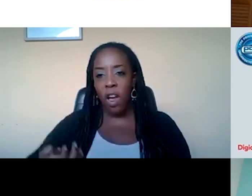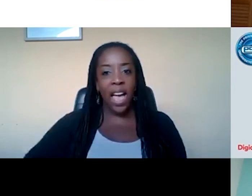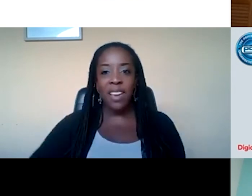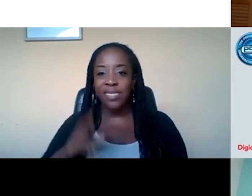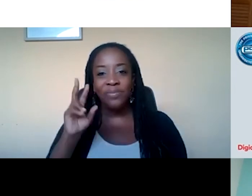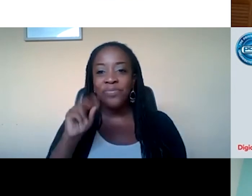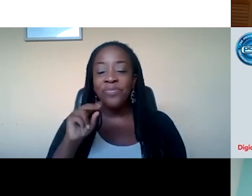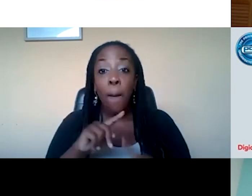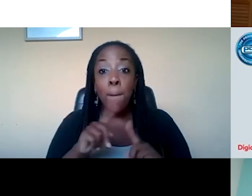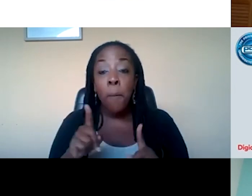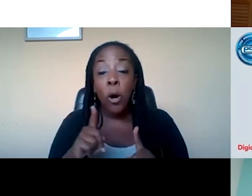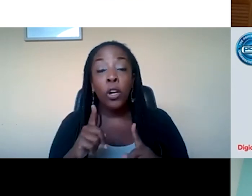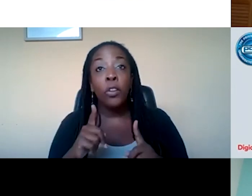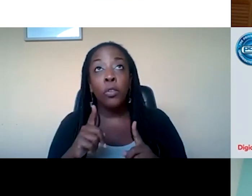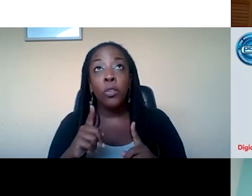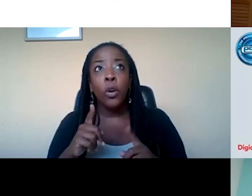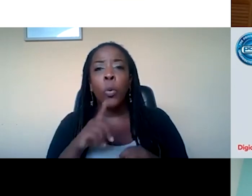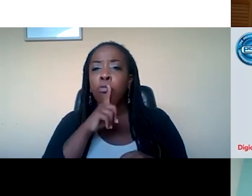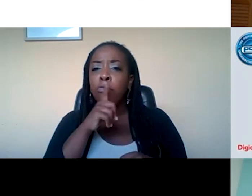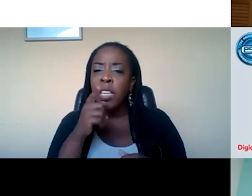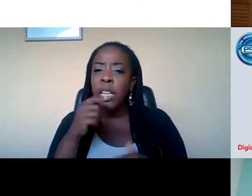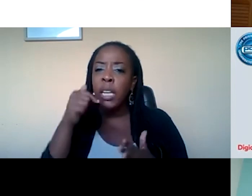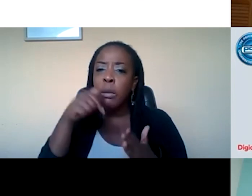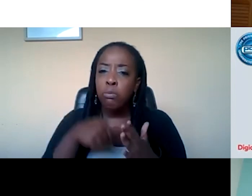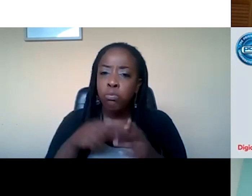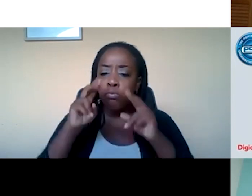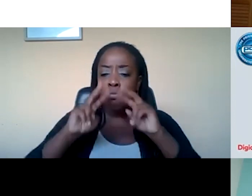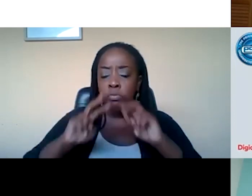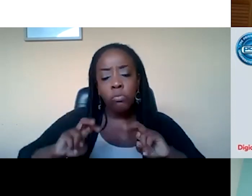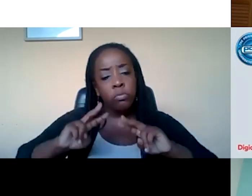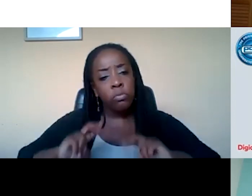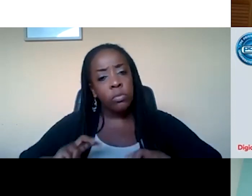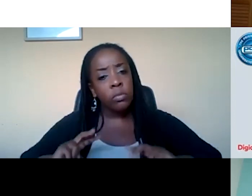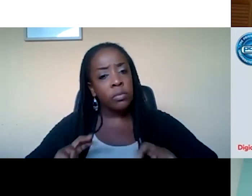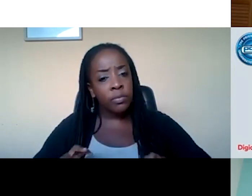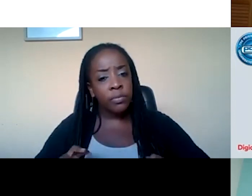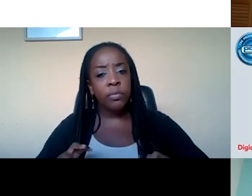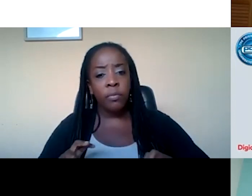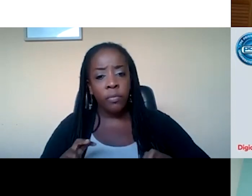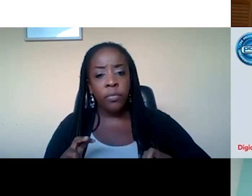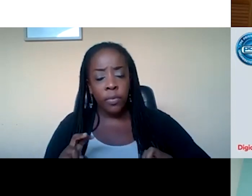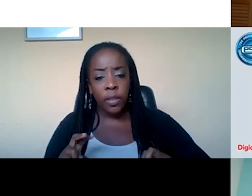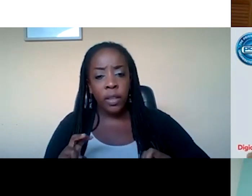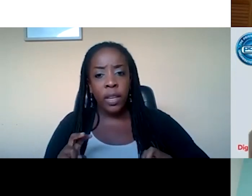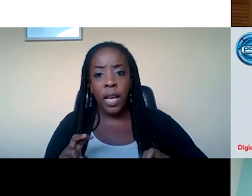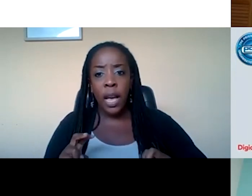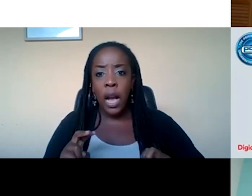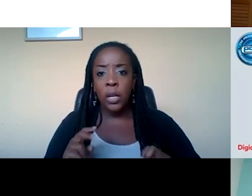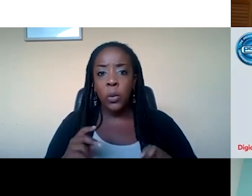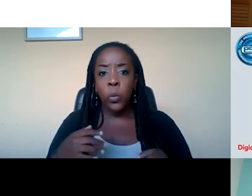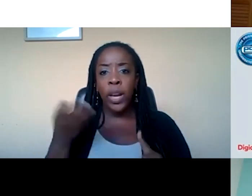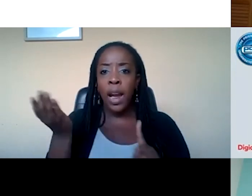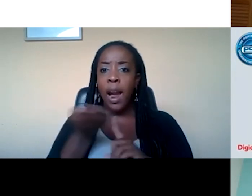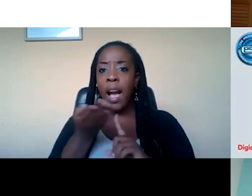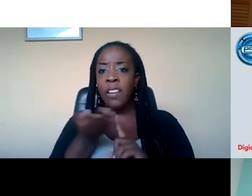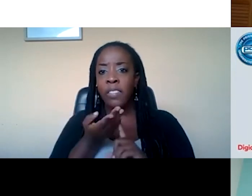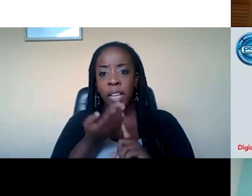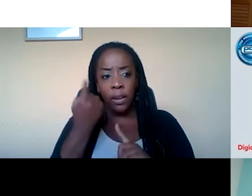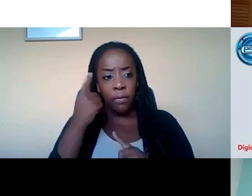really look at the act is coming, and are we, as an advocate for disabilities, are